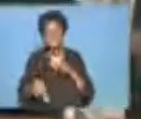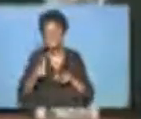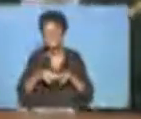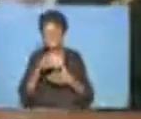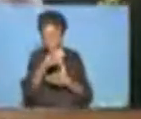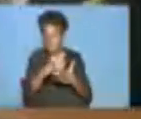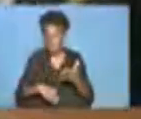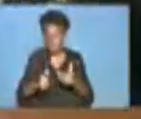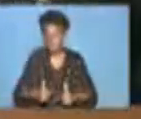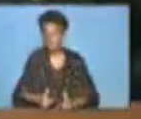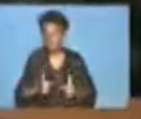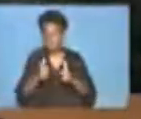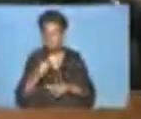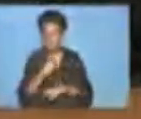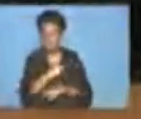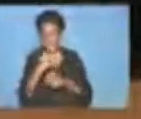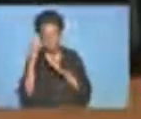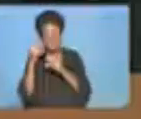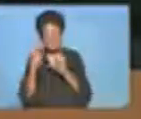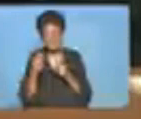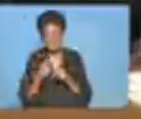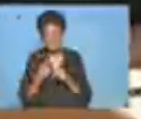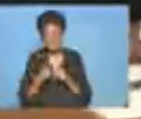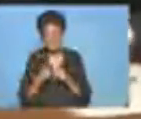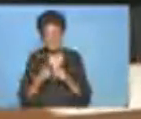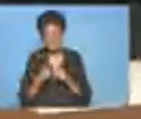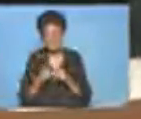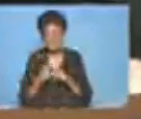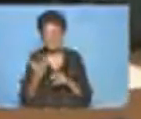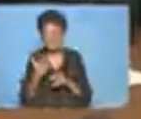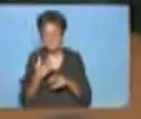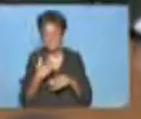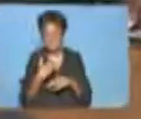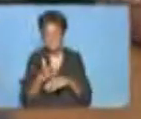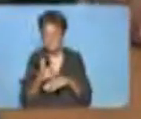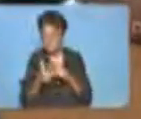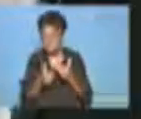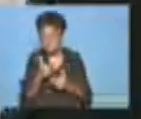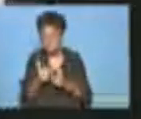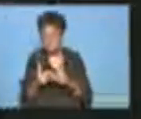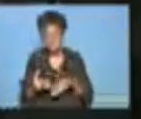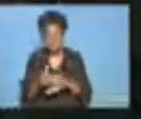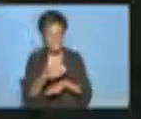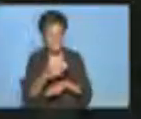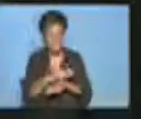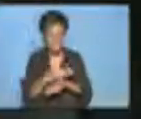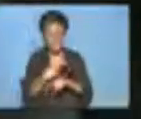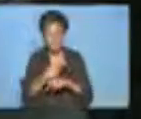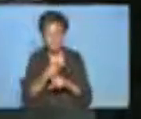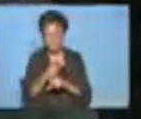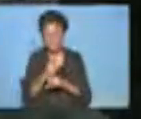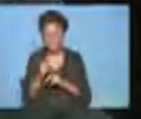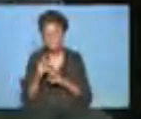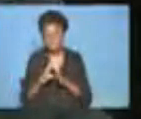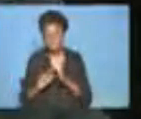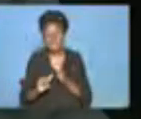are expected to tighten productivity as few concessions were made. One thing we would have given up right away